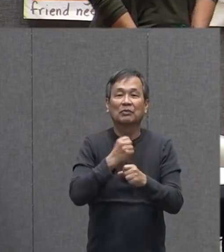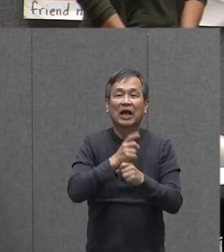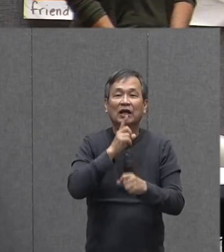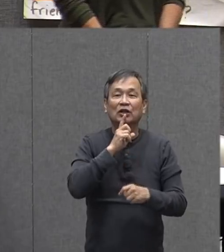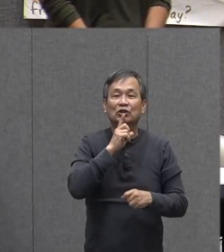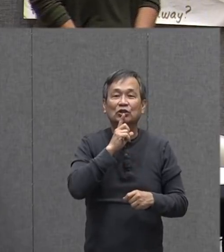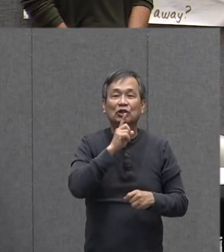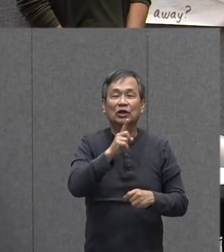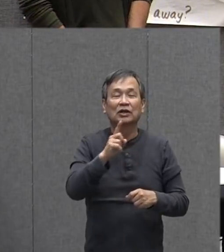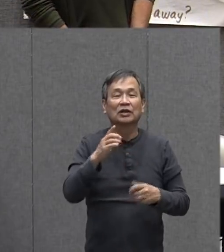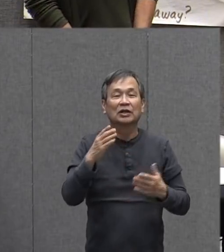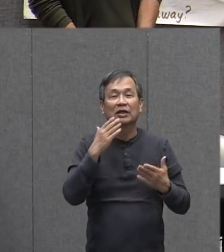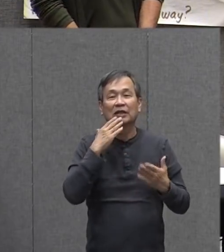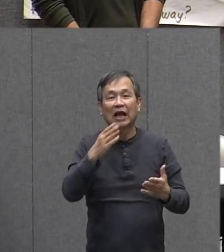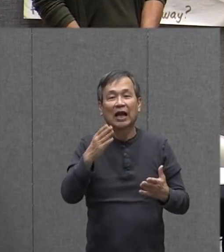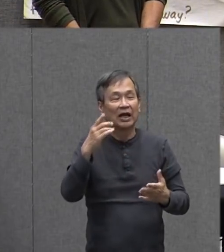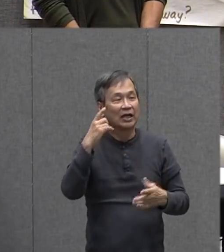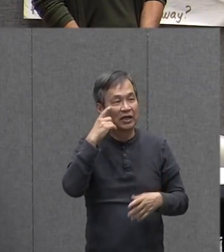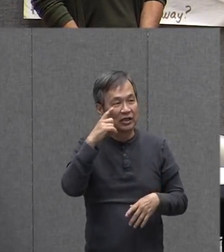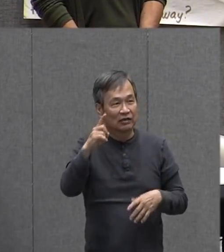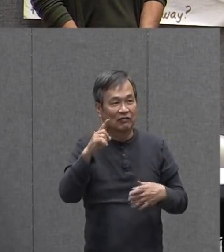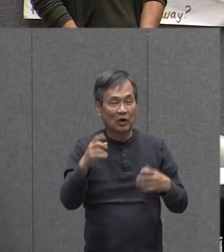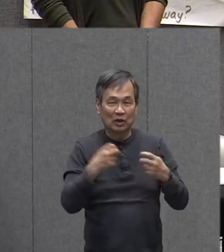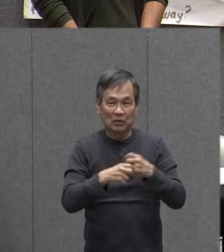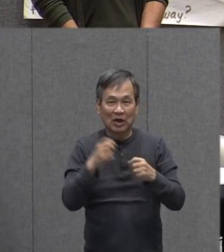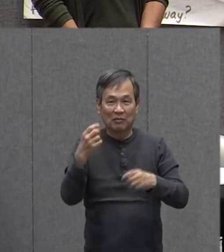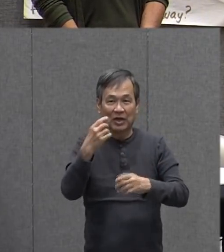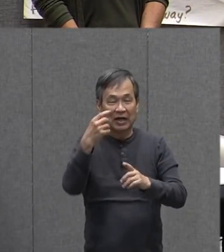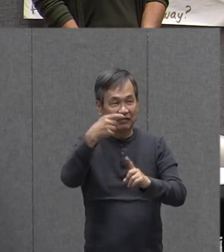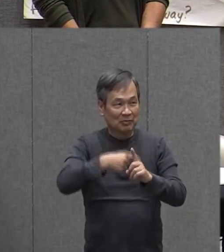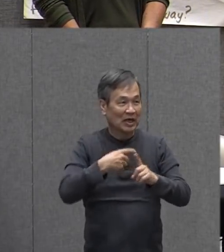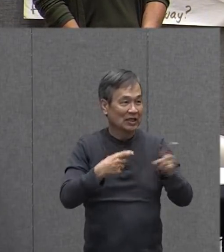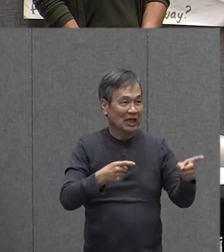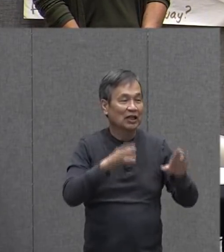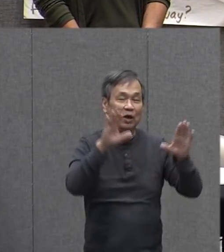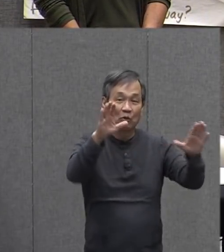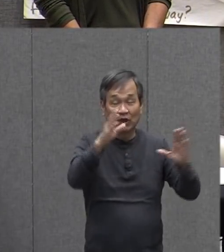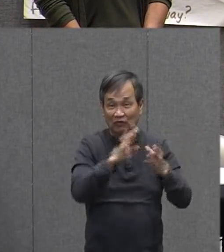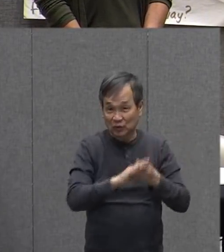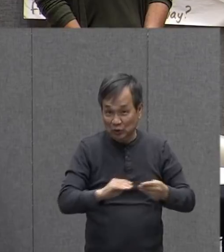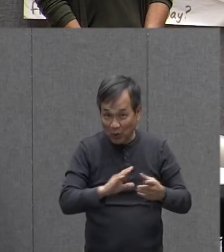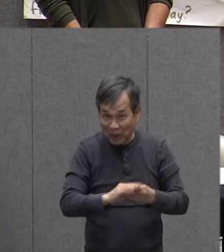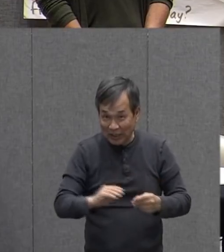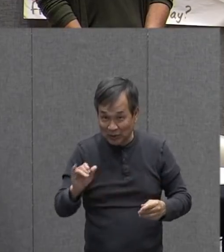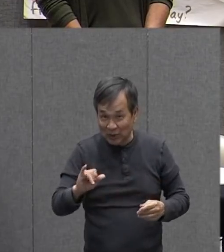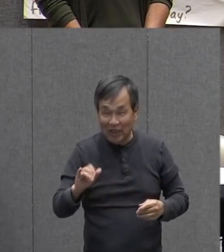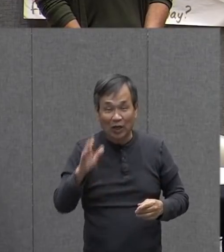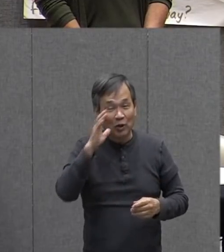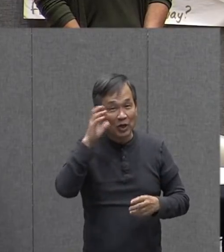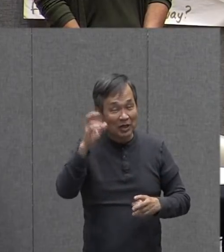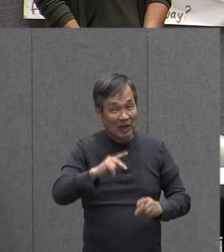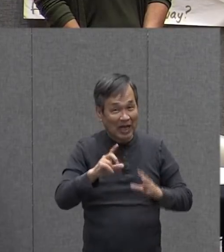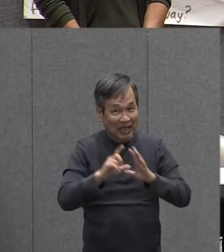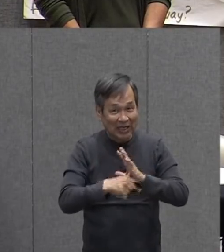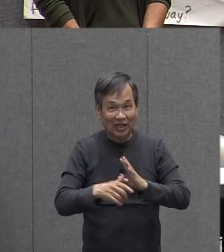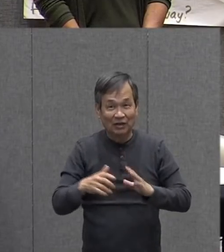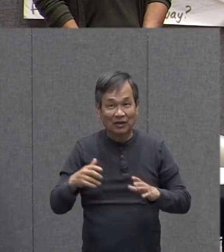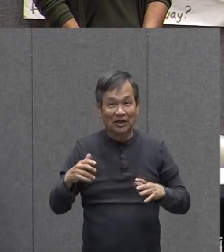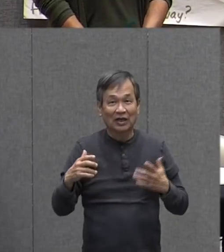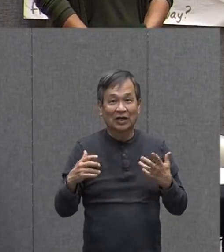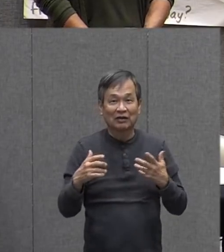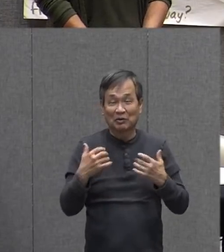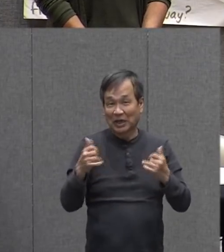show that 2 times 4, or 4 times 2. That's that one. Okay, there's one other